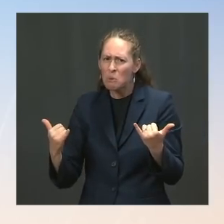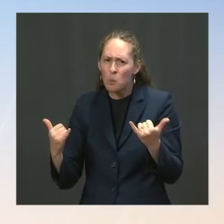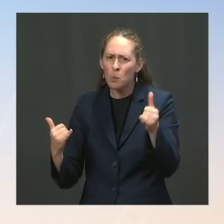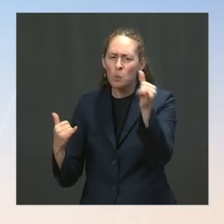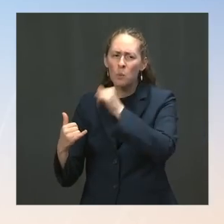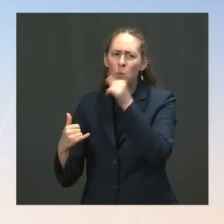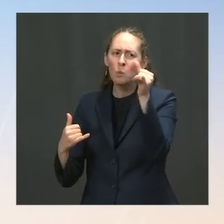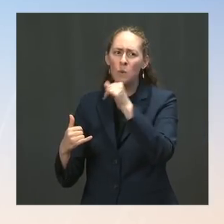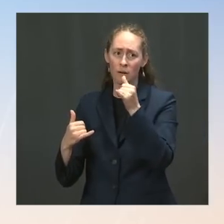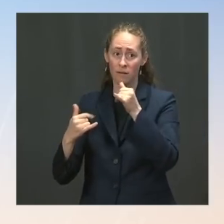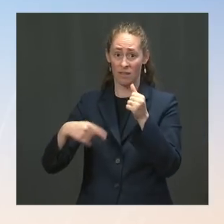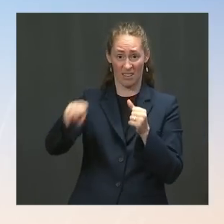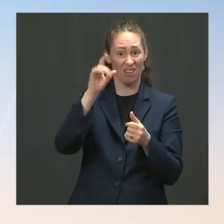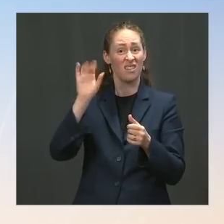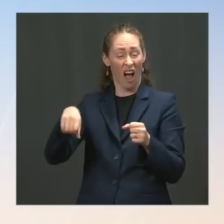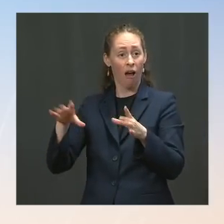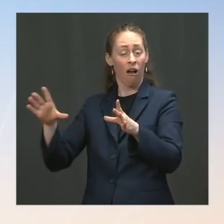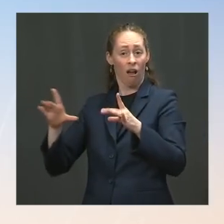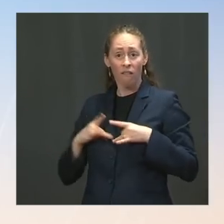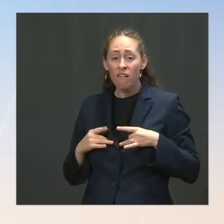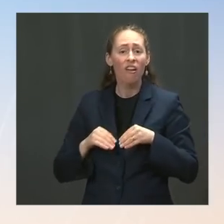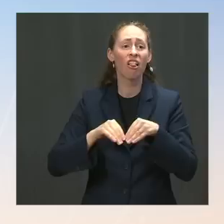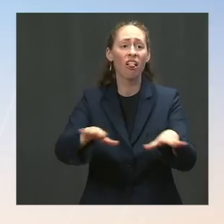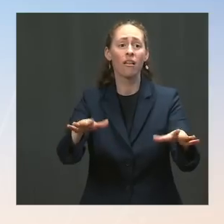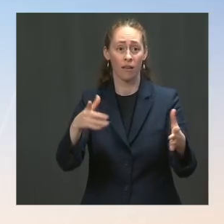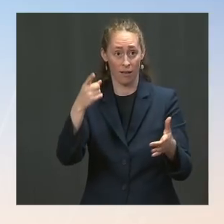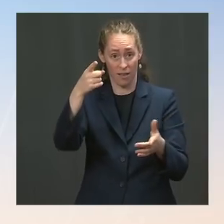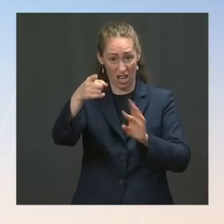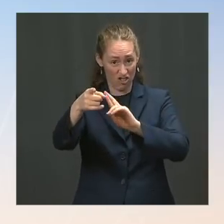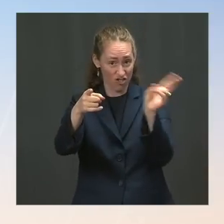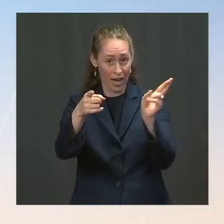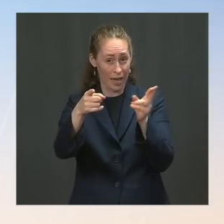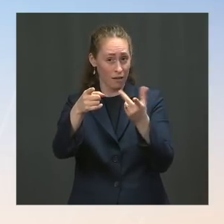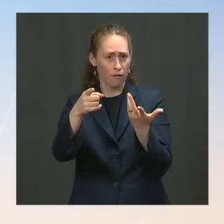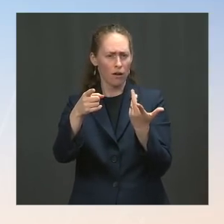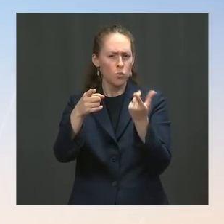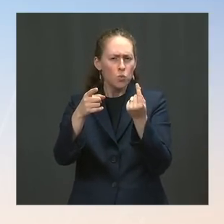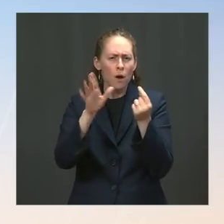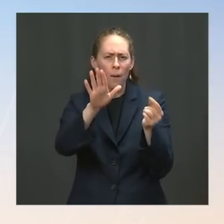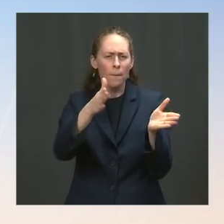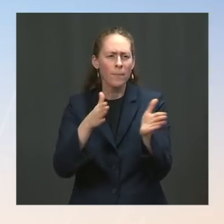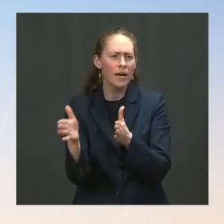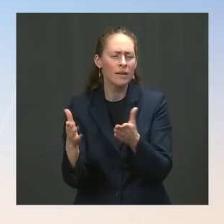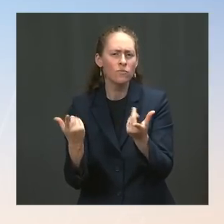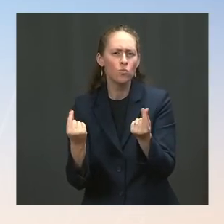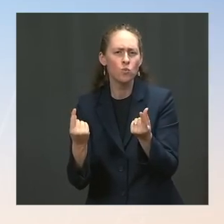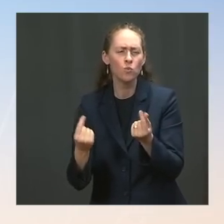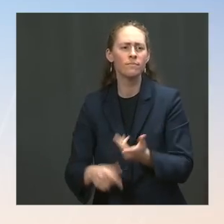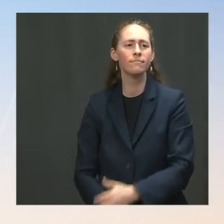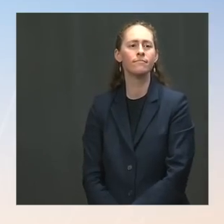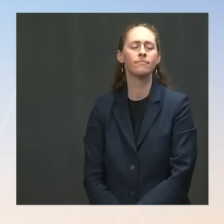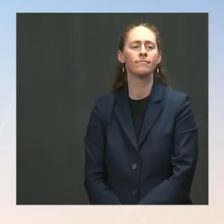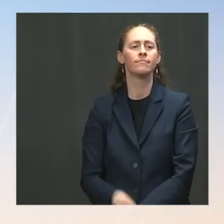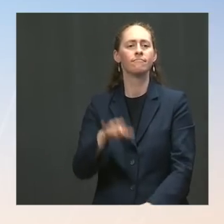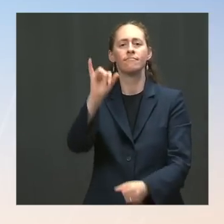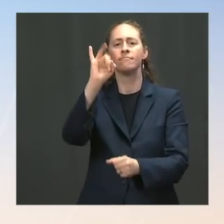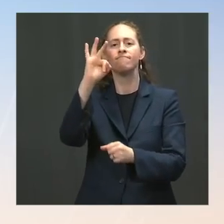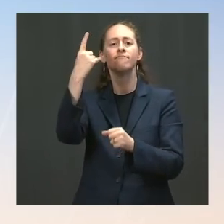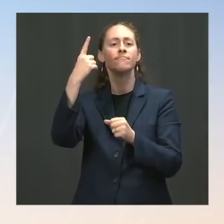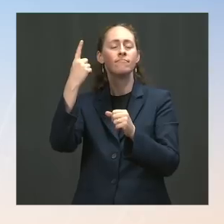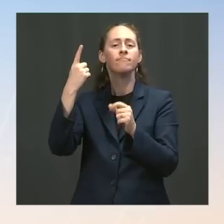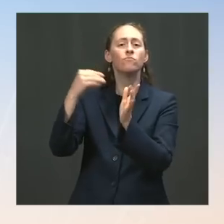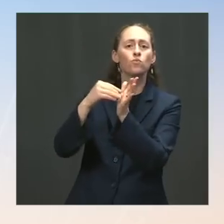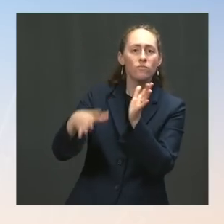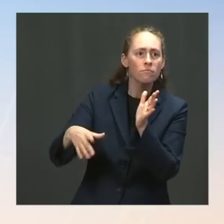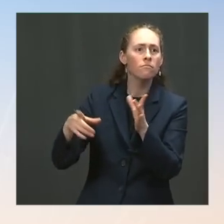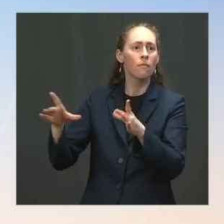Are you formulating policy for how schools should deal with the impact on other students, if there's quarantining requirements,